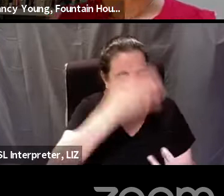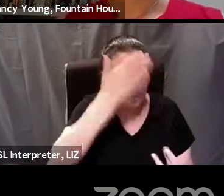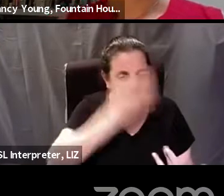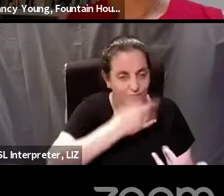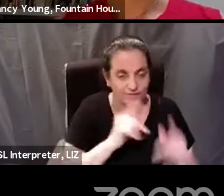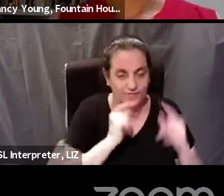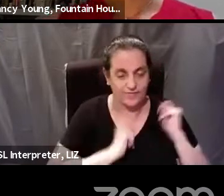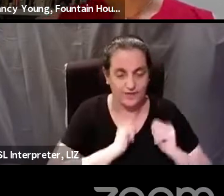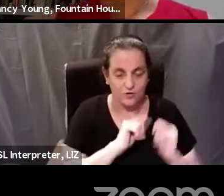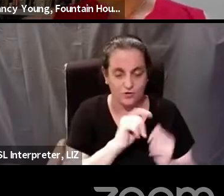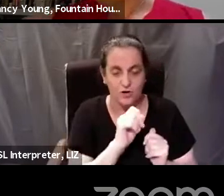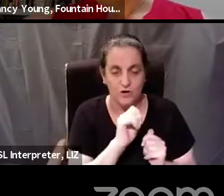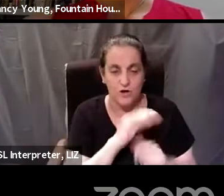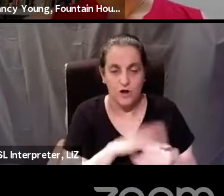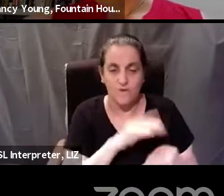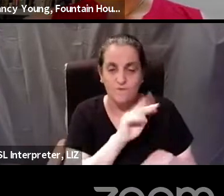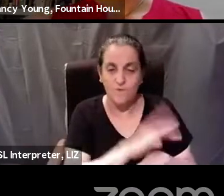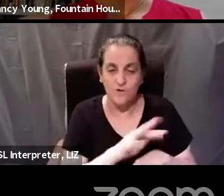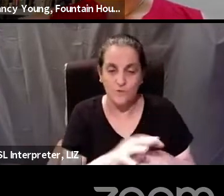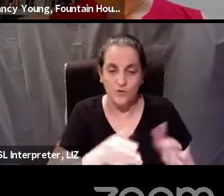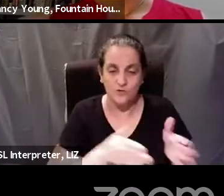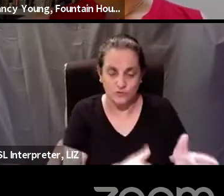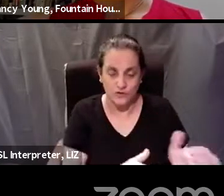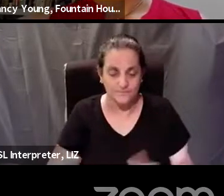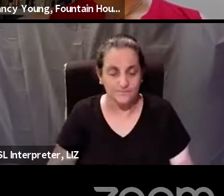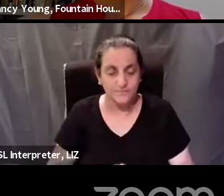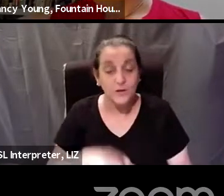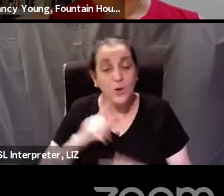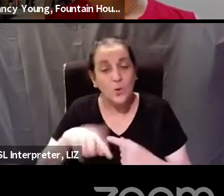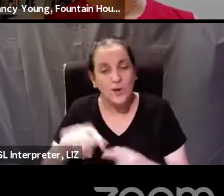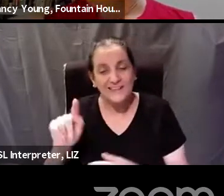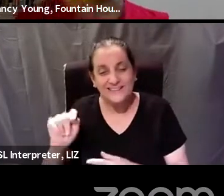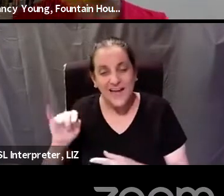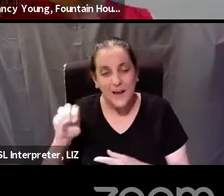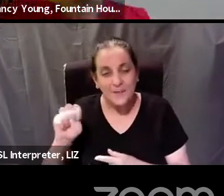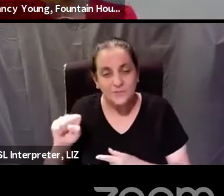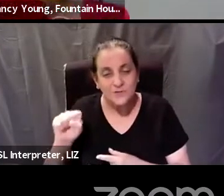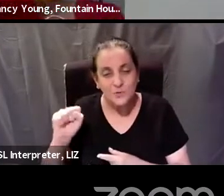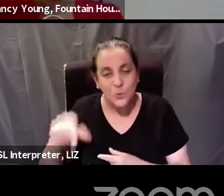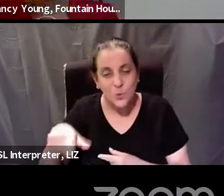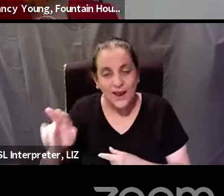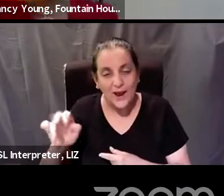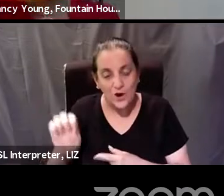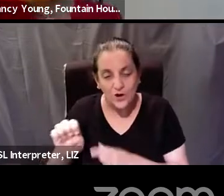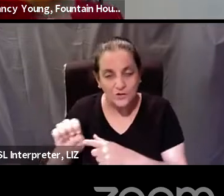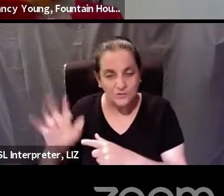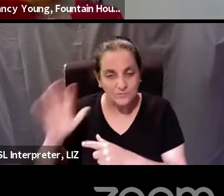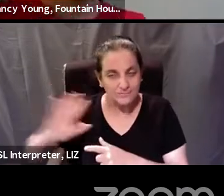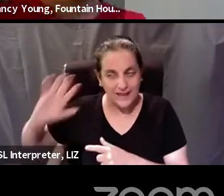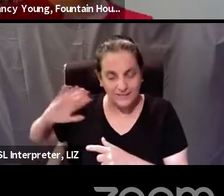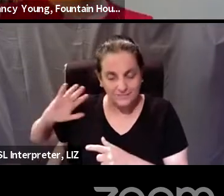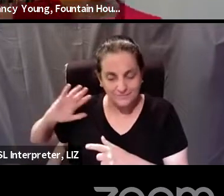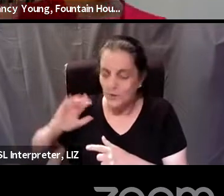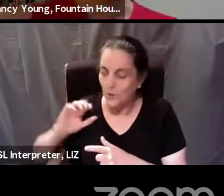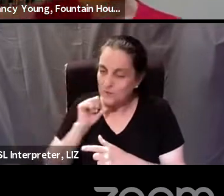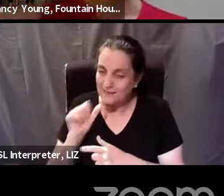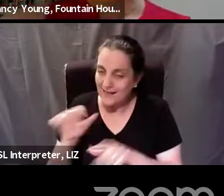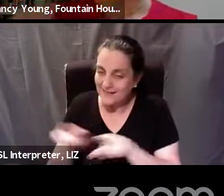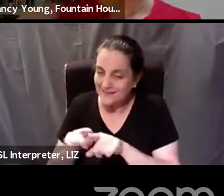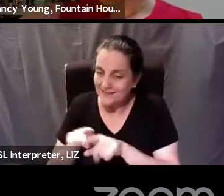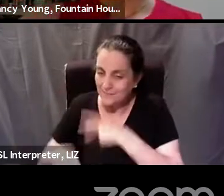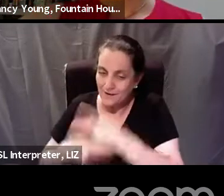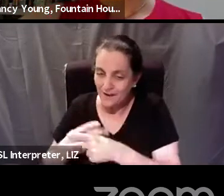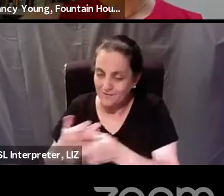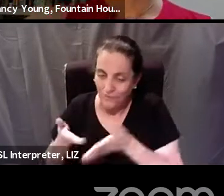So from the beginning, when Times Square wasn't like it was today, we've had strategic